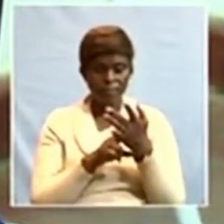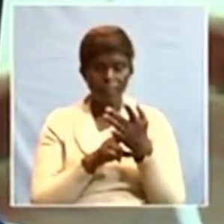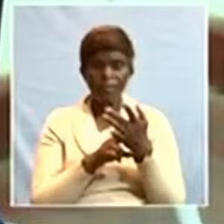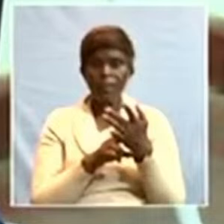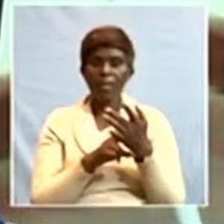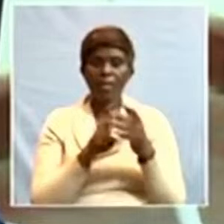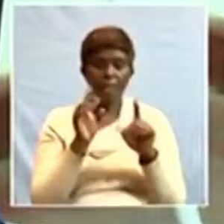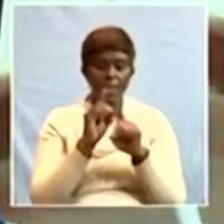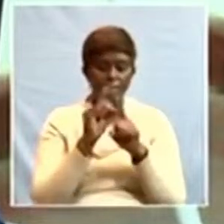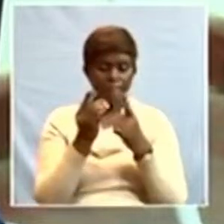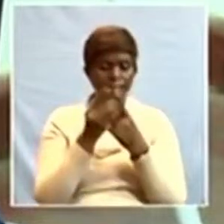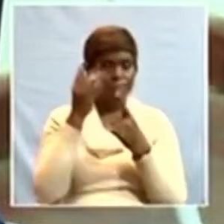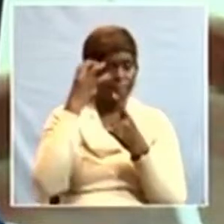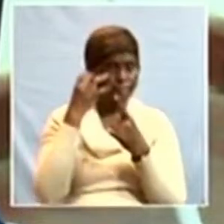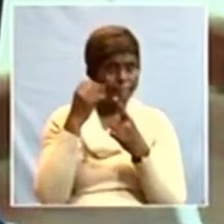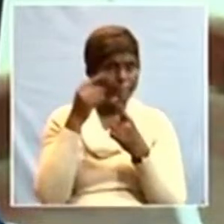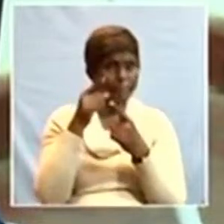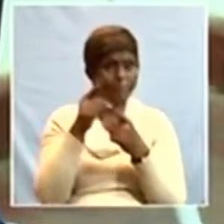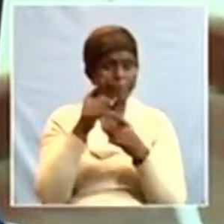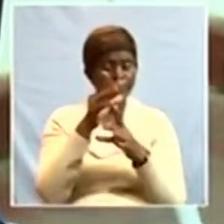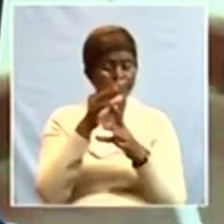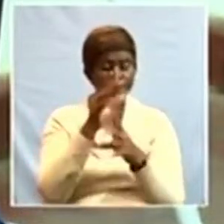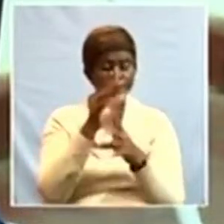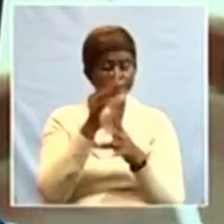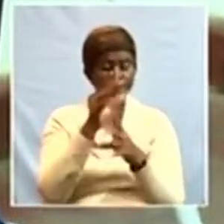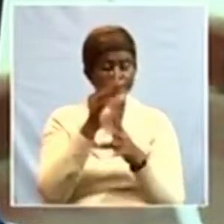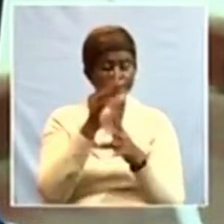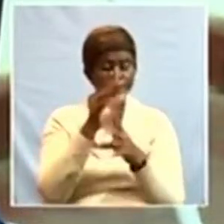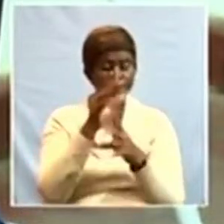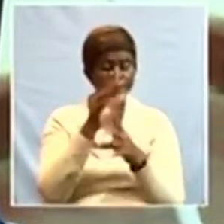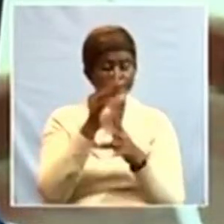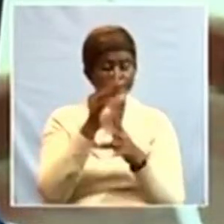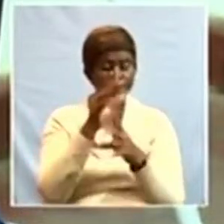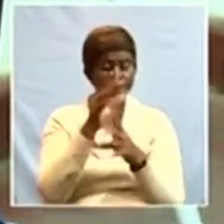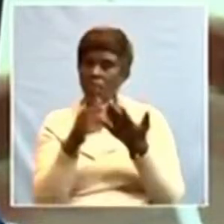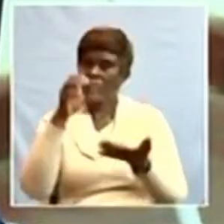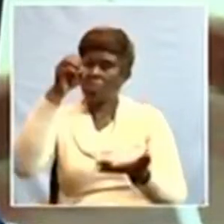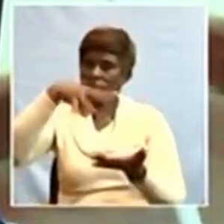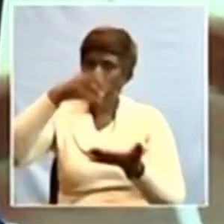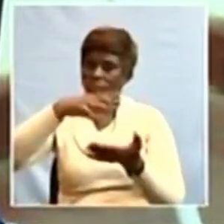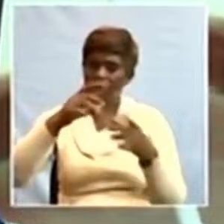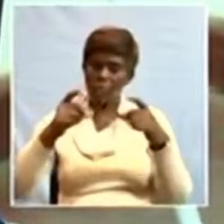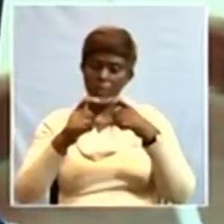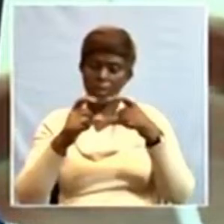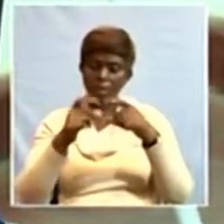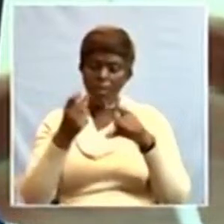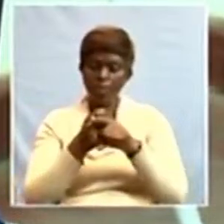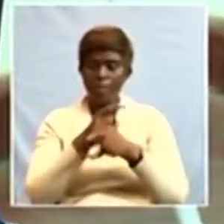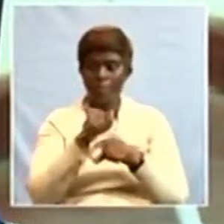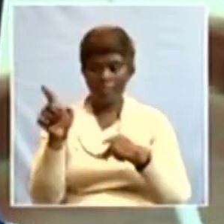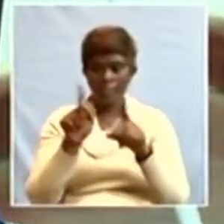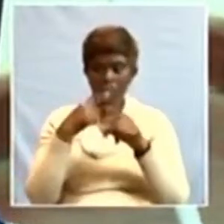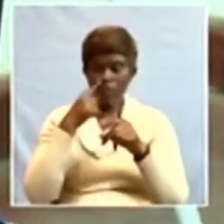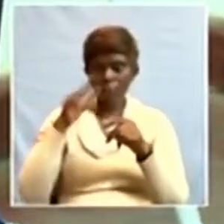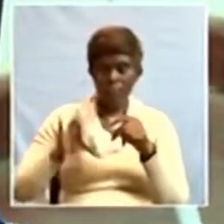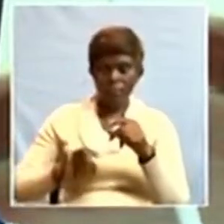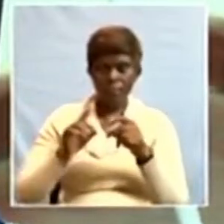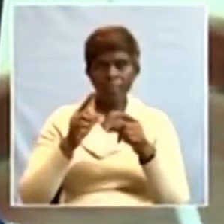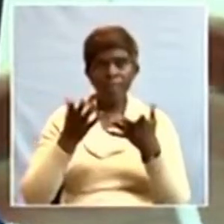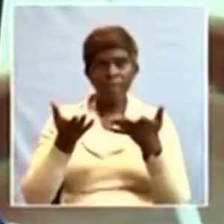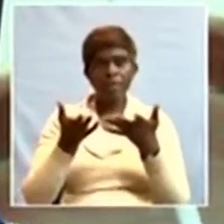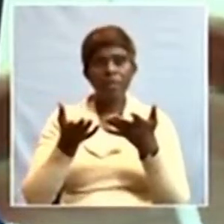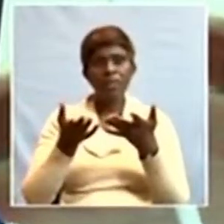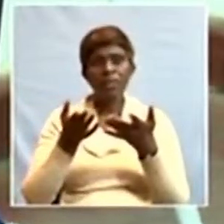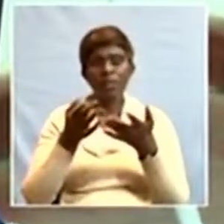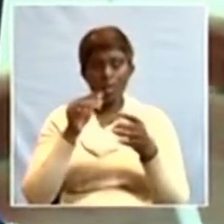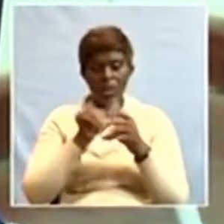district officers were receiving the physical copies of the cards from the affected beneficiaries in order to update the